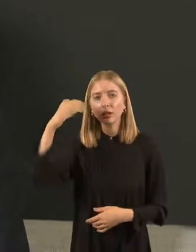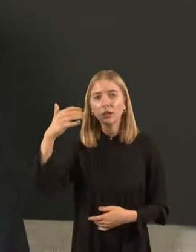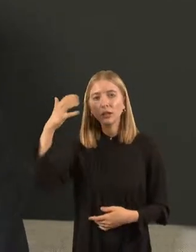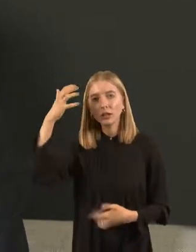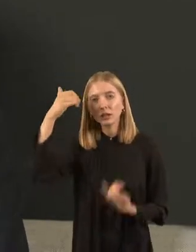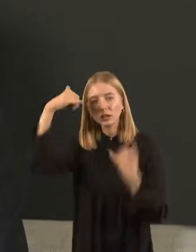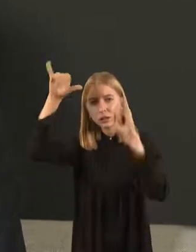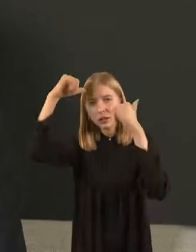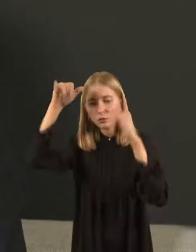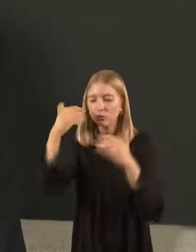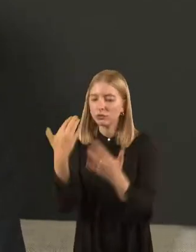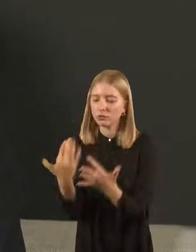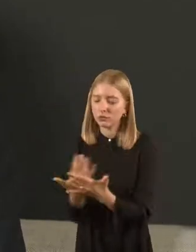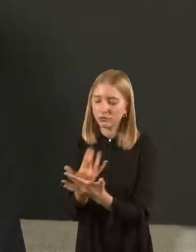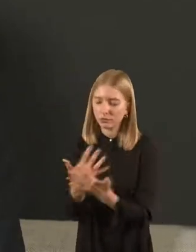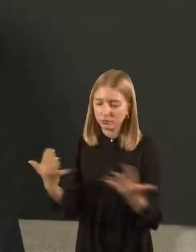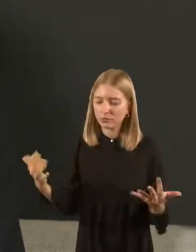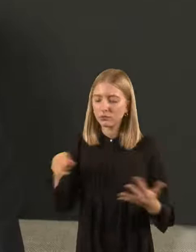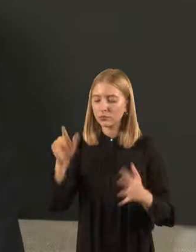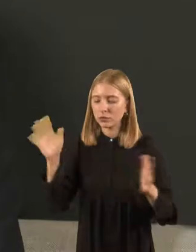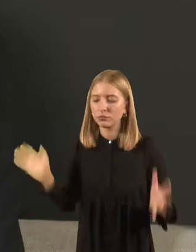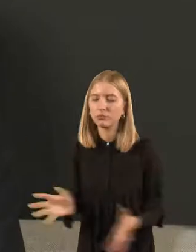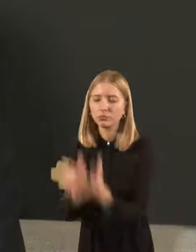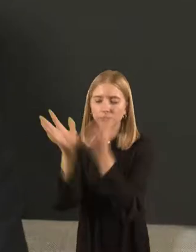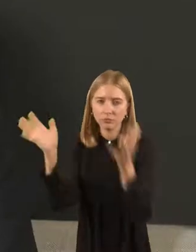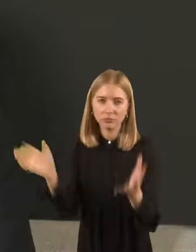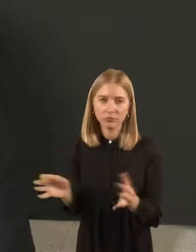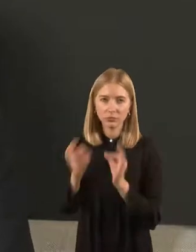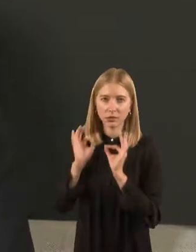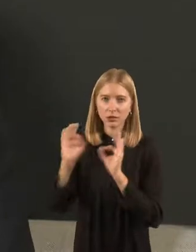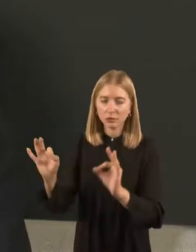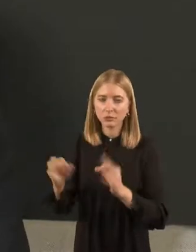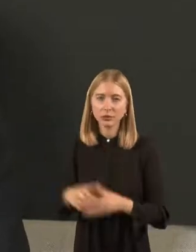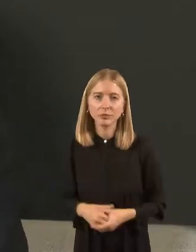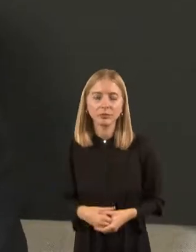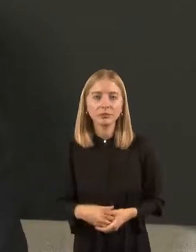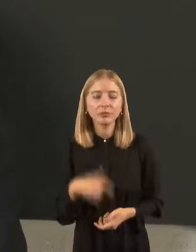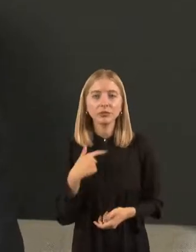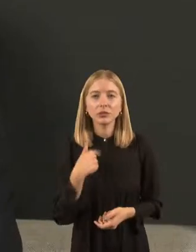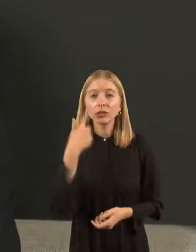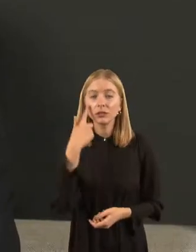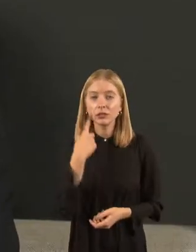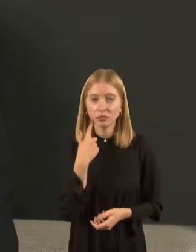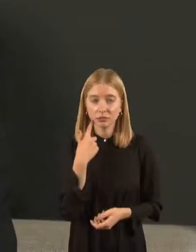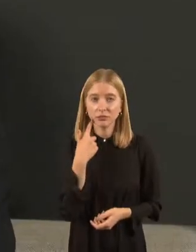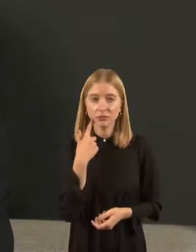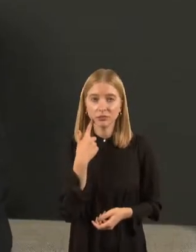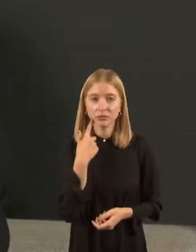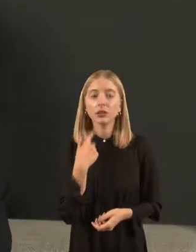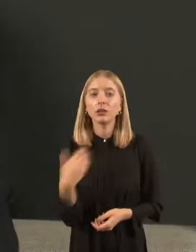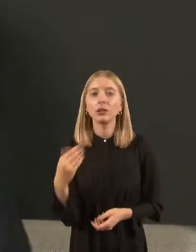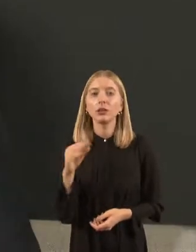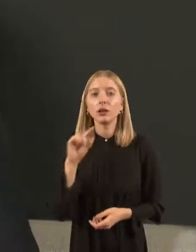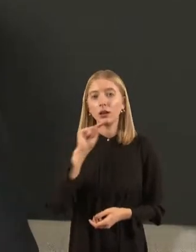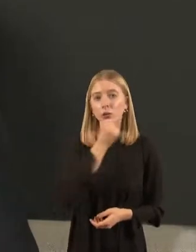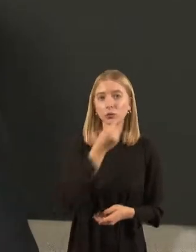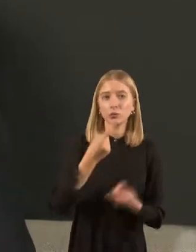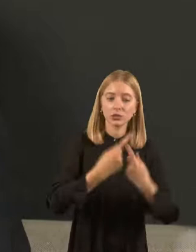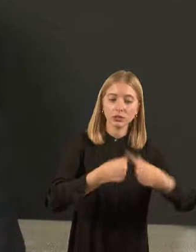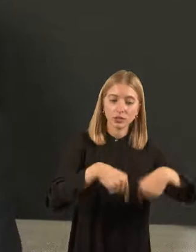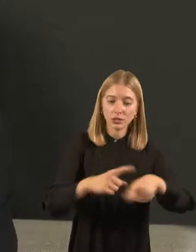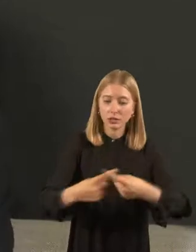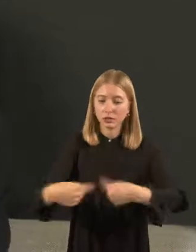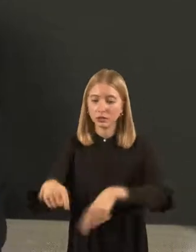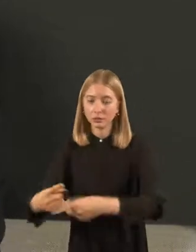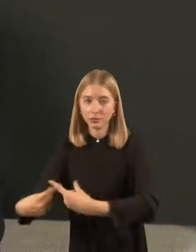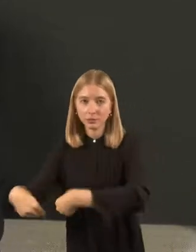meat produced with European standards, that is locally produced meat. So that environmental standard is